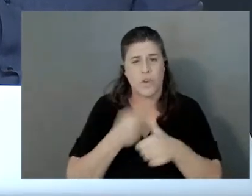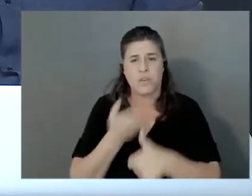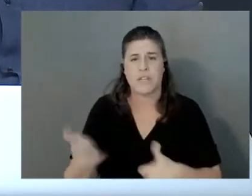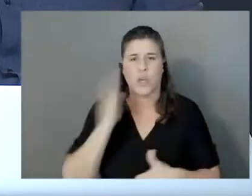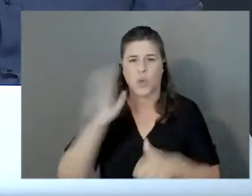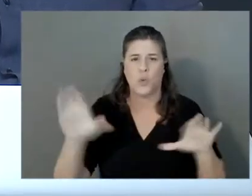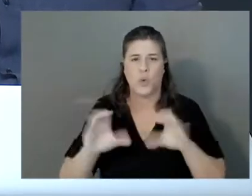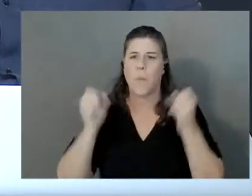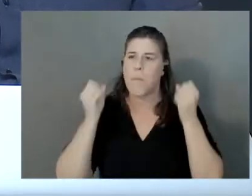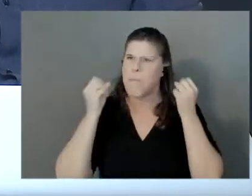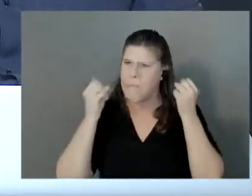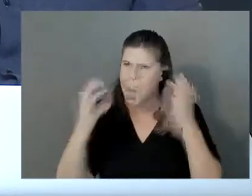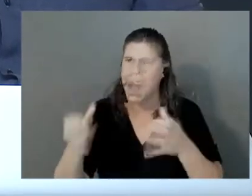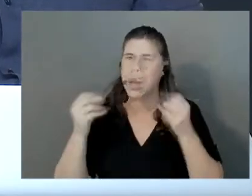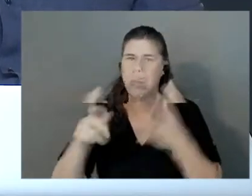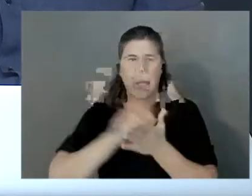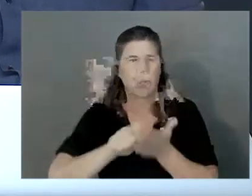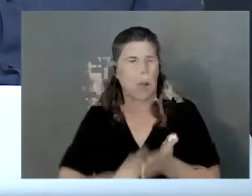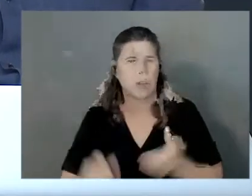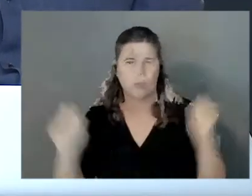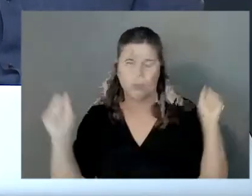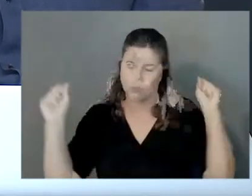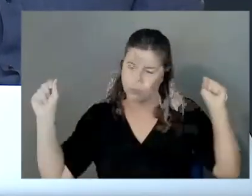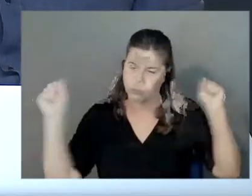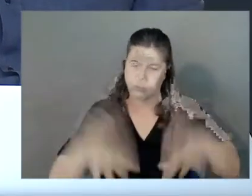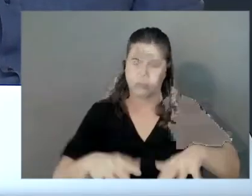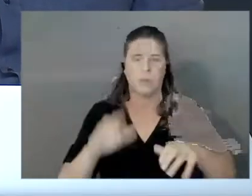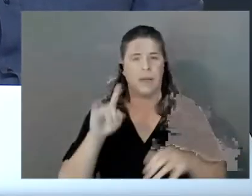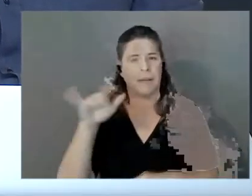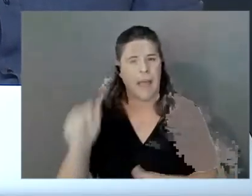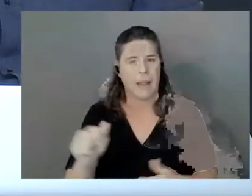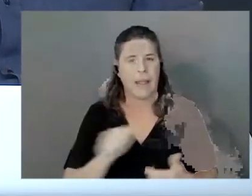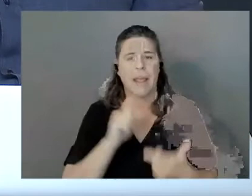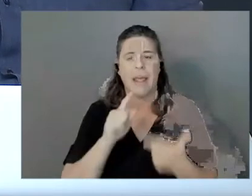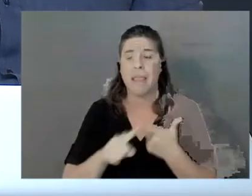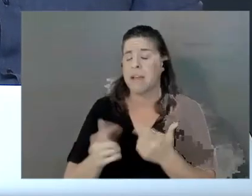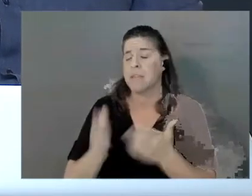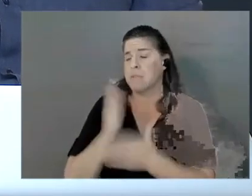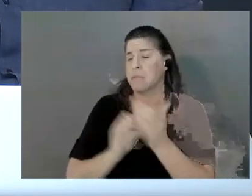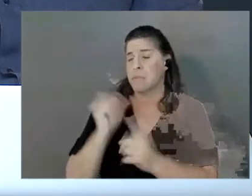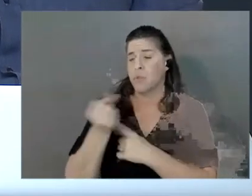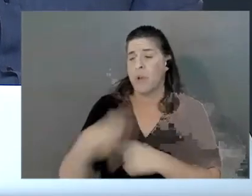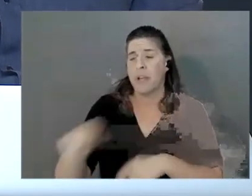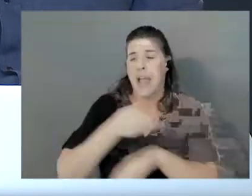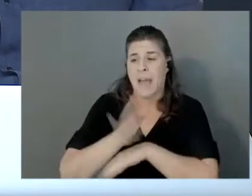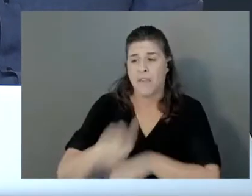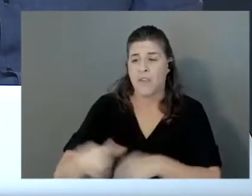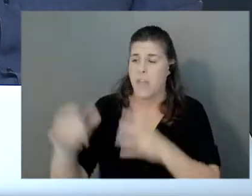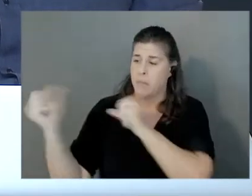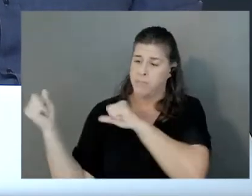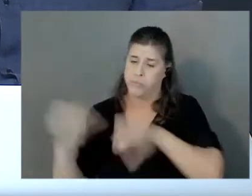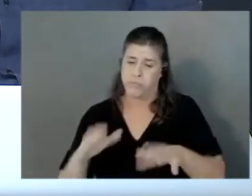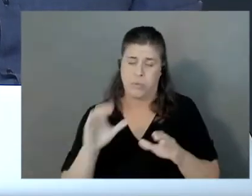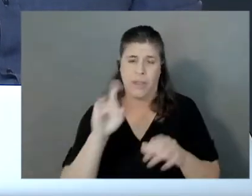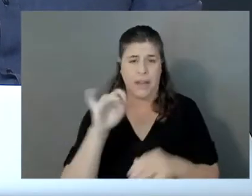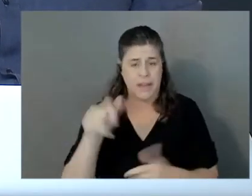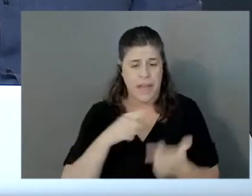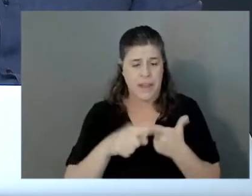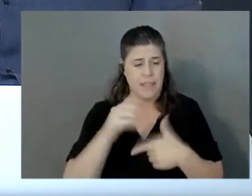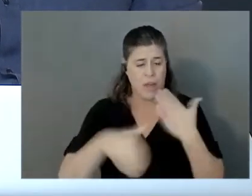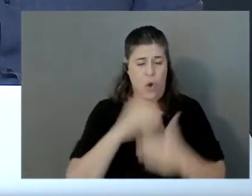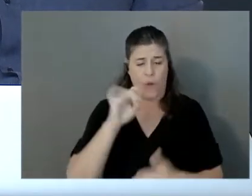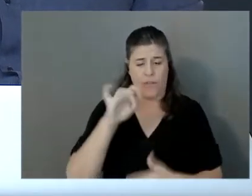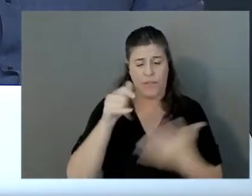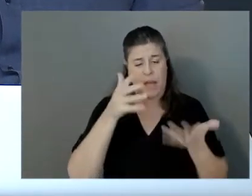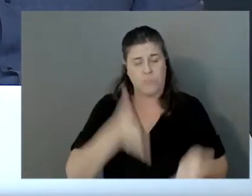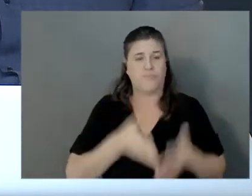You're going to ingest a lot of data. Yeah. In many cases, though, after that bulk ingestion, you're going to have all of that data sitting there and